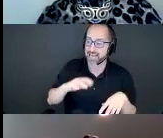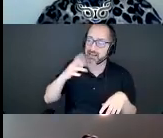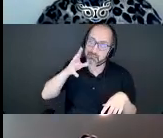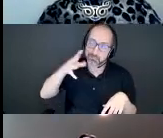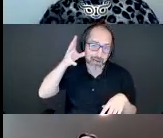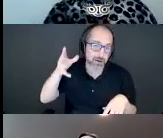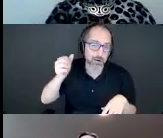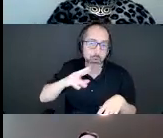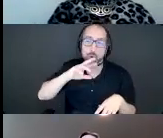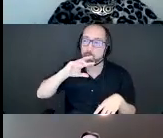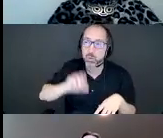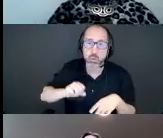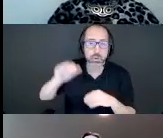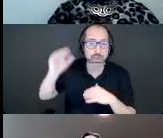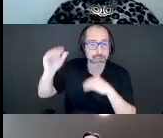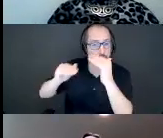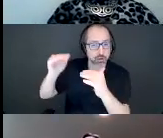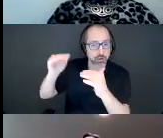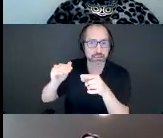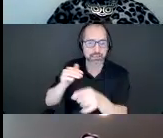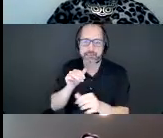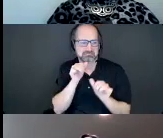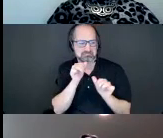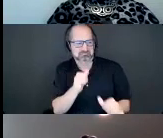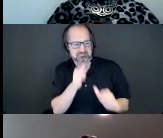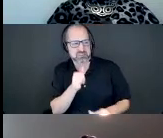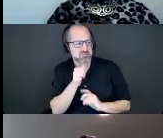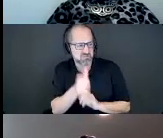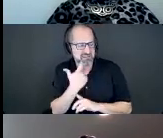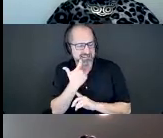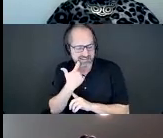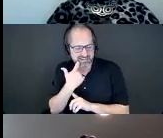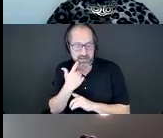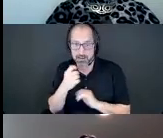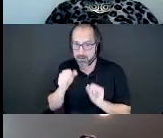use disorder, can I go as a POA to get a person help?